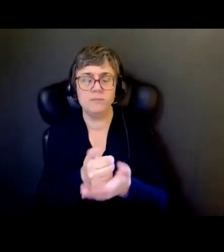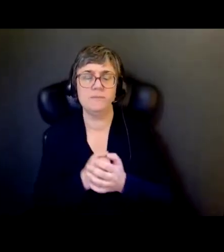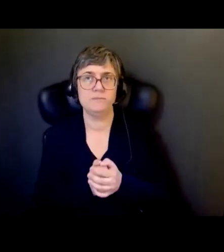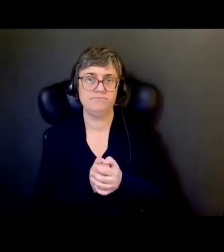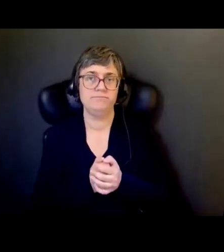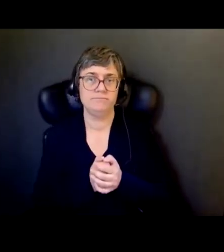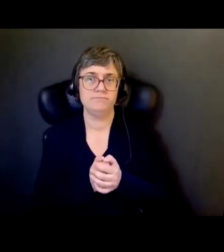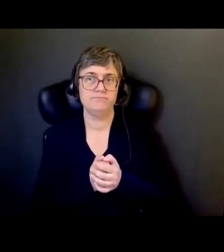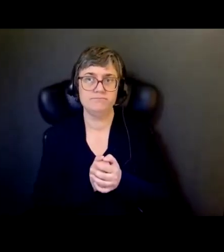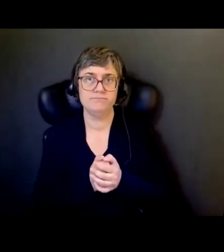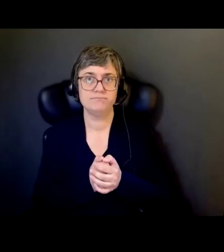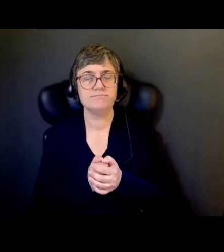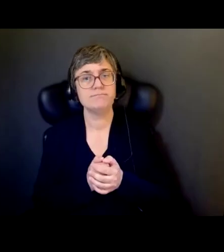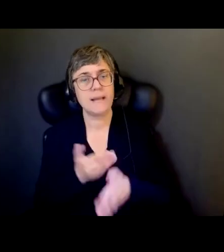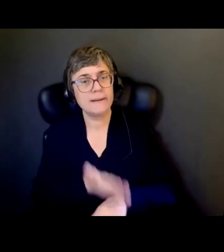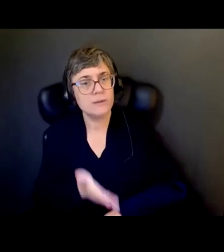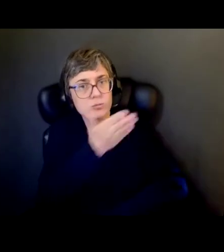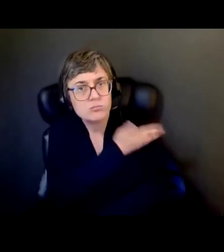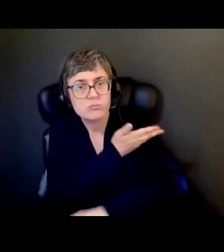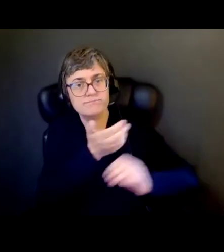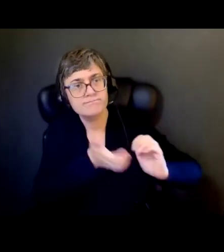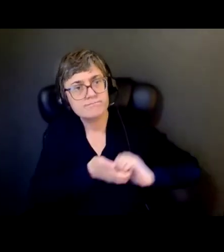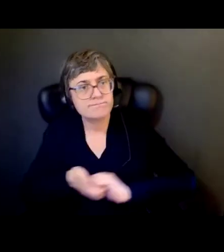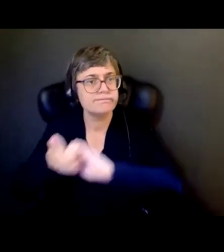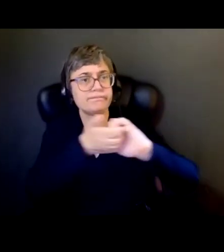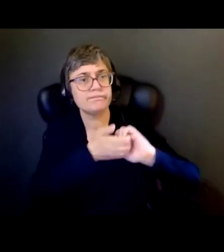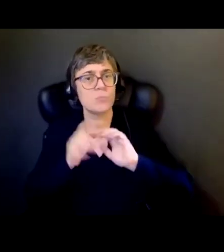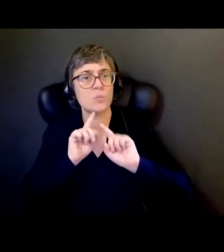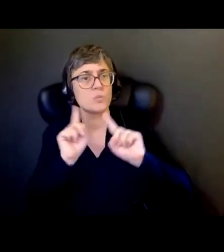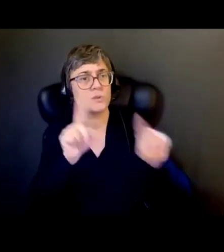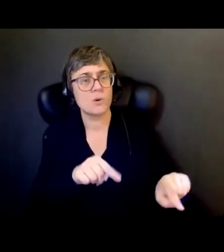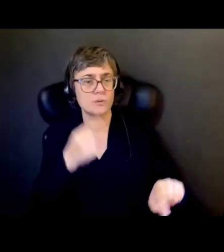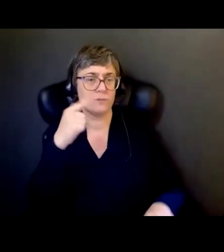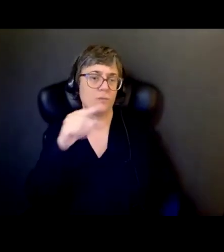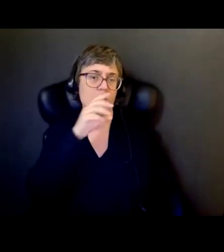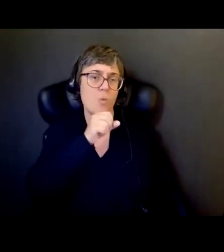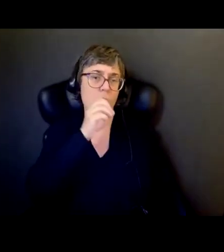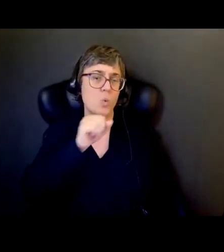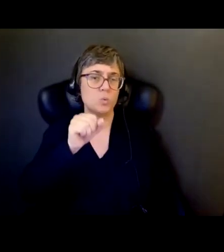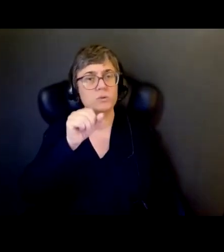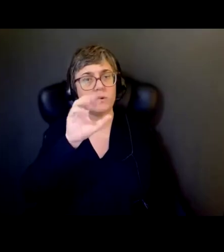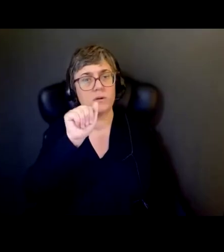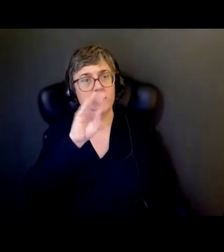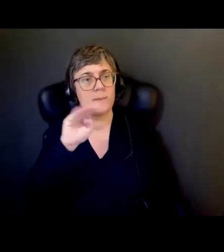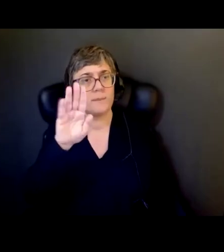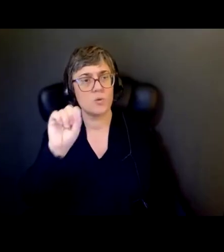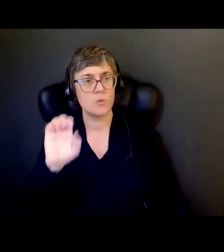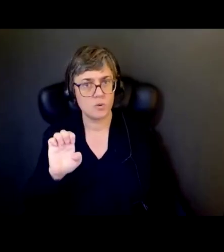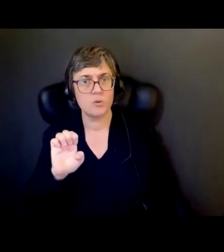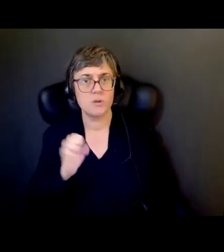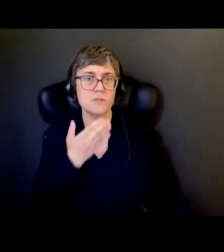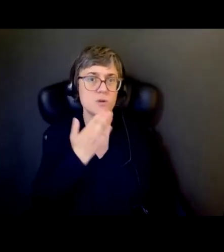our collective response to coercive control in later life. And I want to say a big thanks to our partners, Elder Abuse